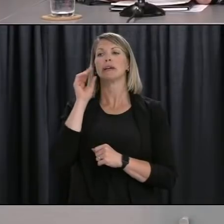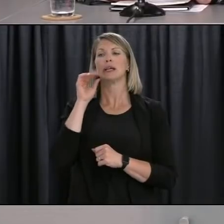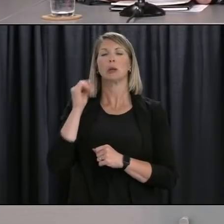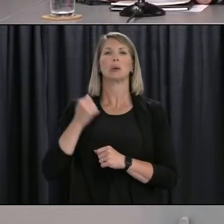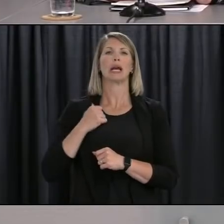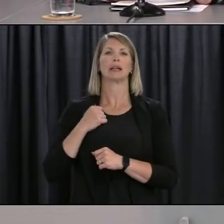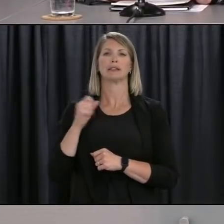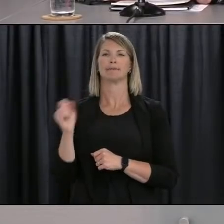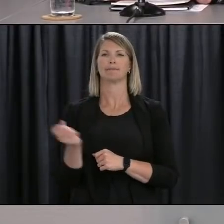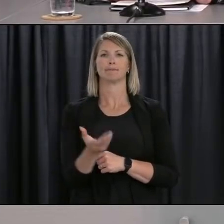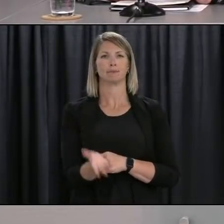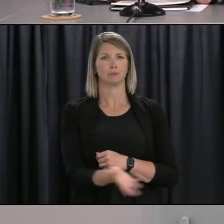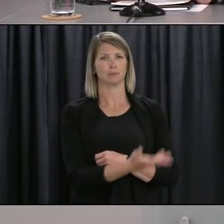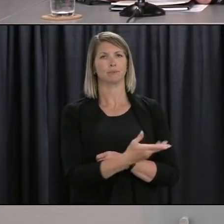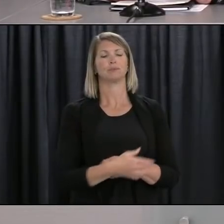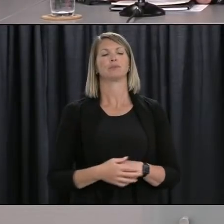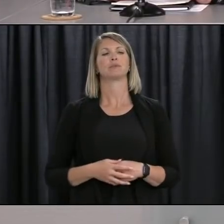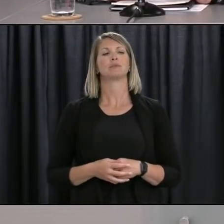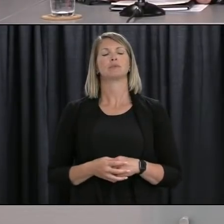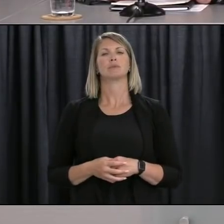ahead.